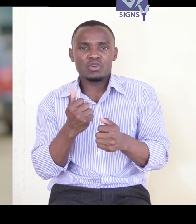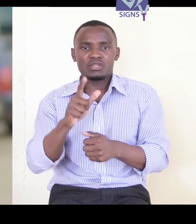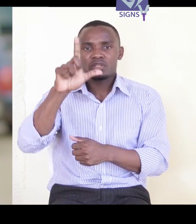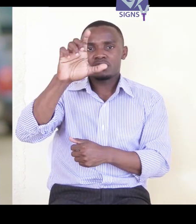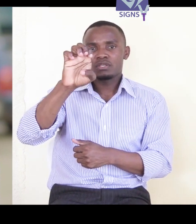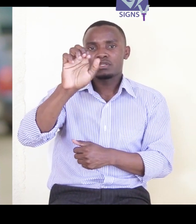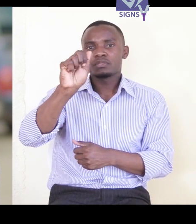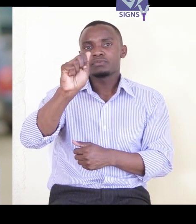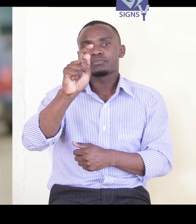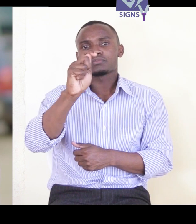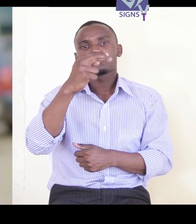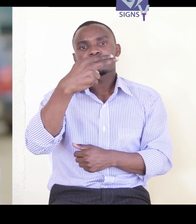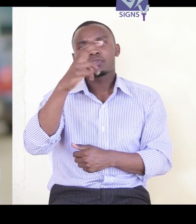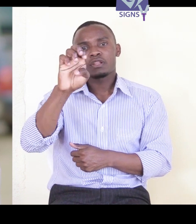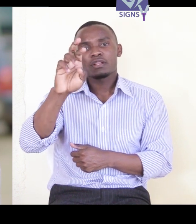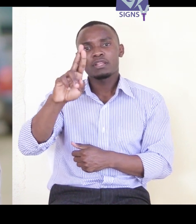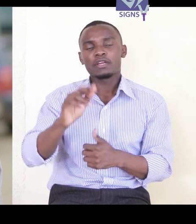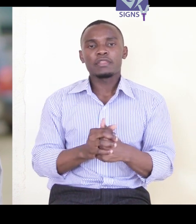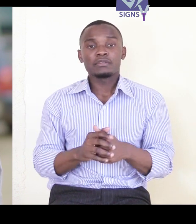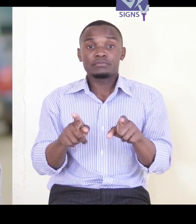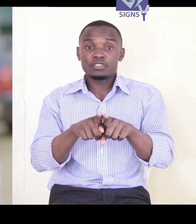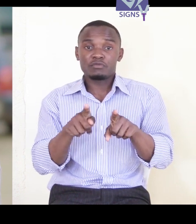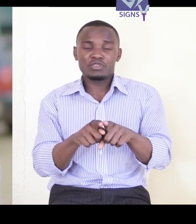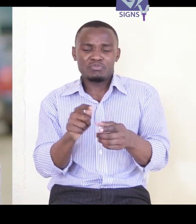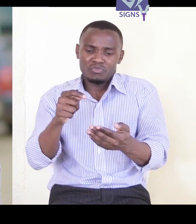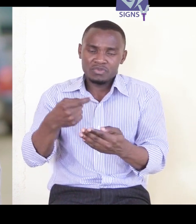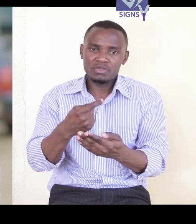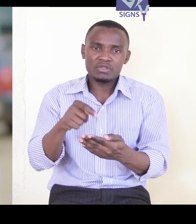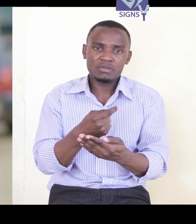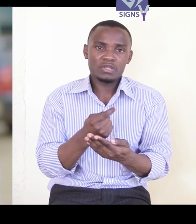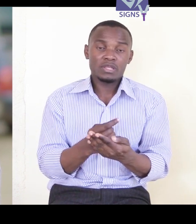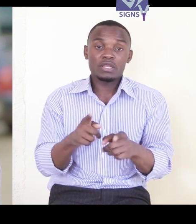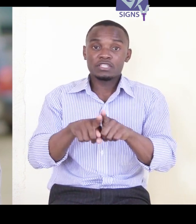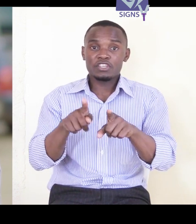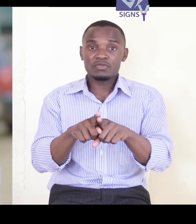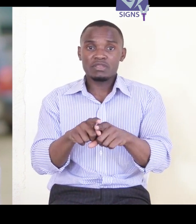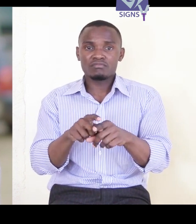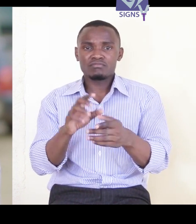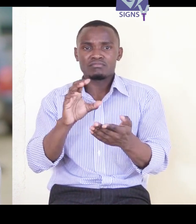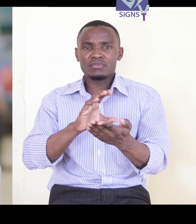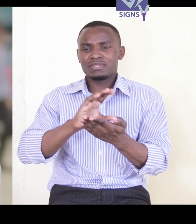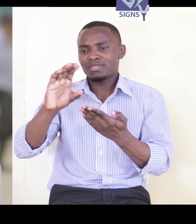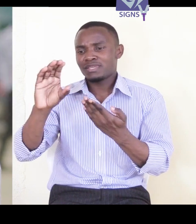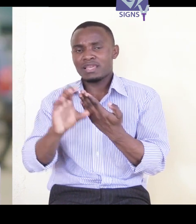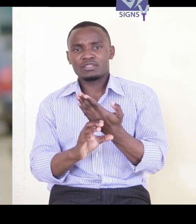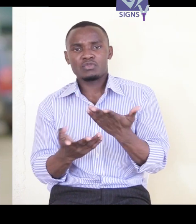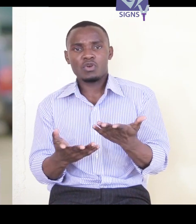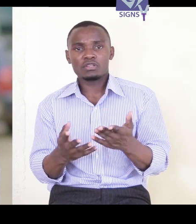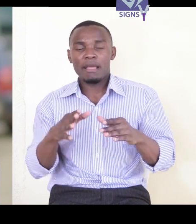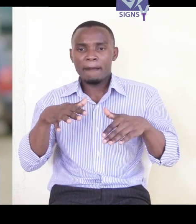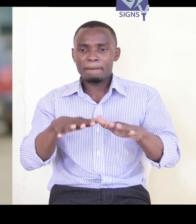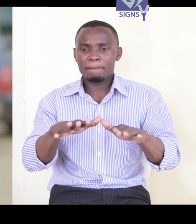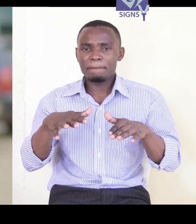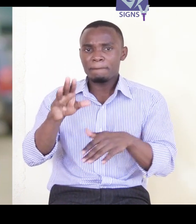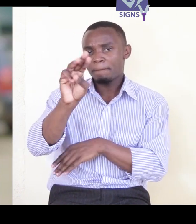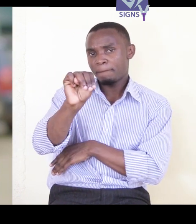do leather work. There are those who do knitting. There are those also who do siashu massage, and they go and